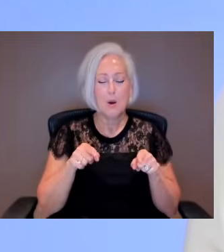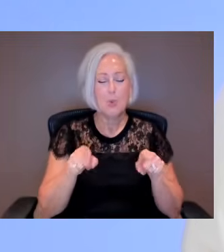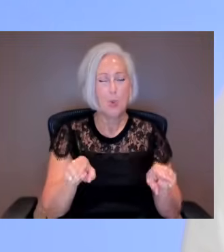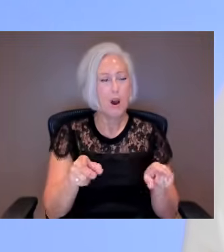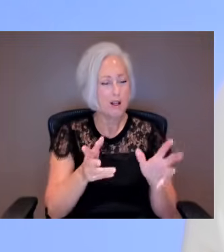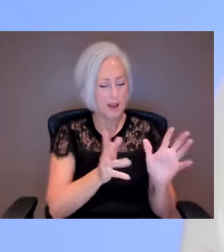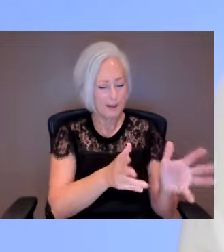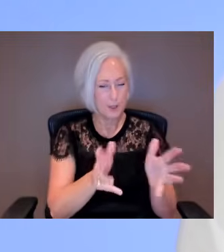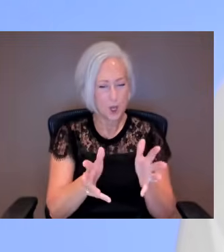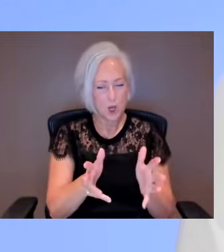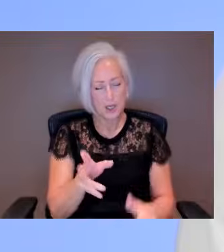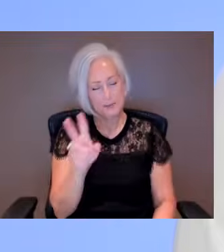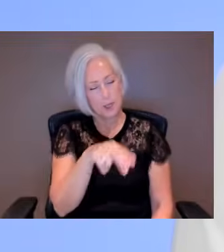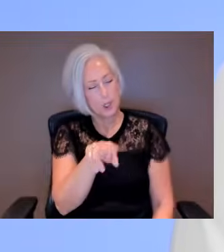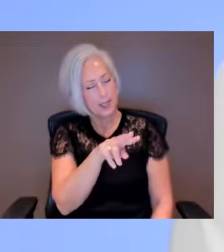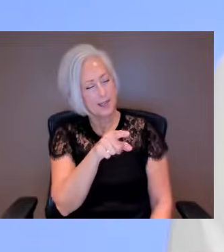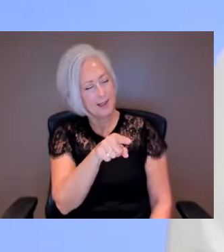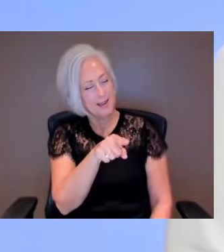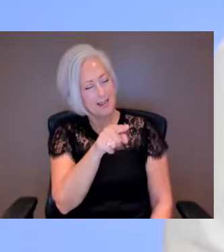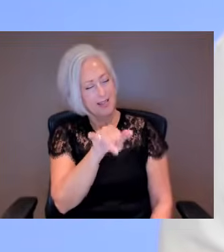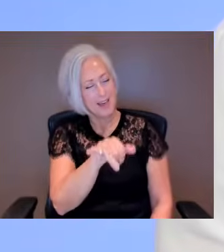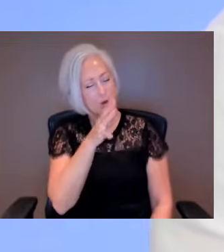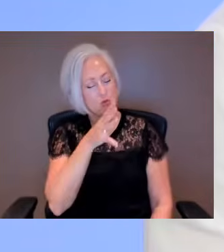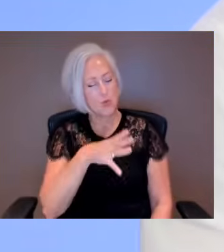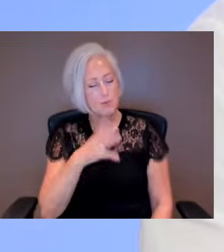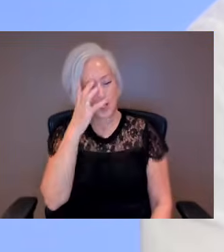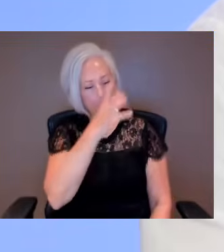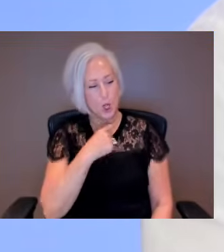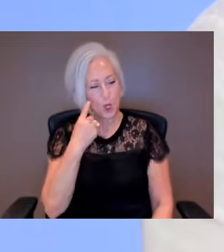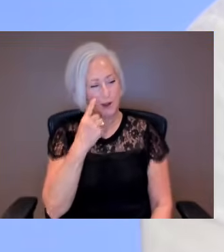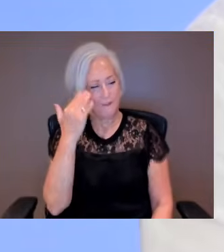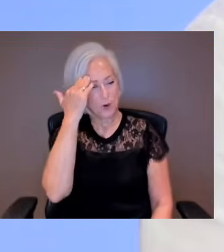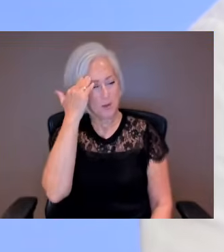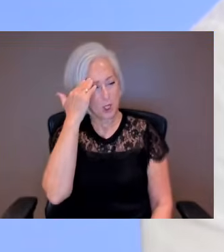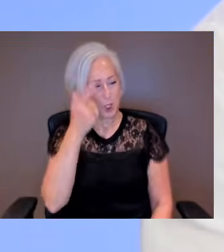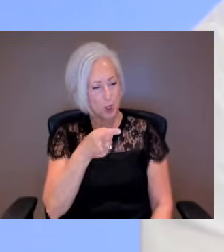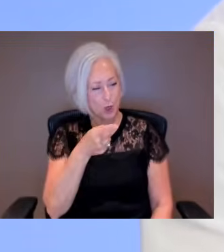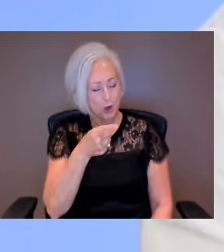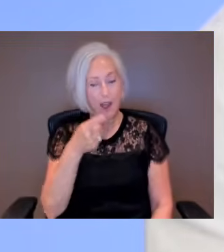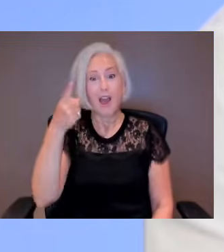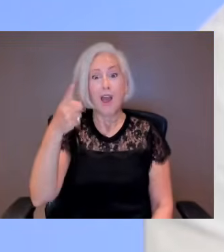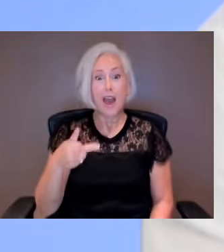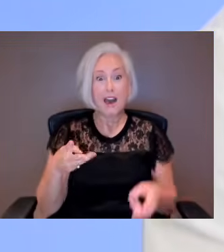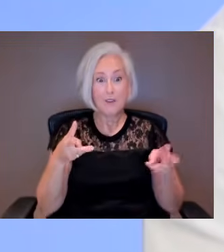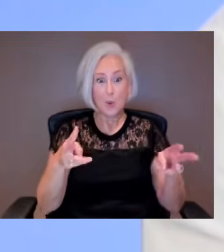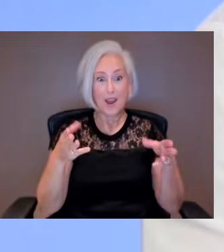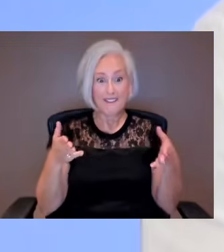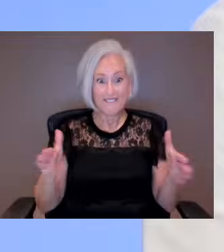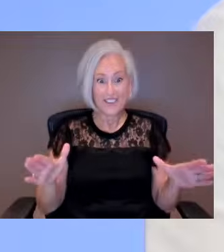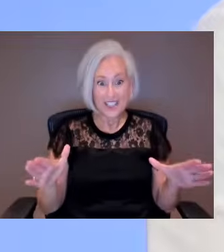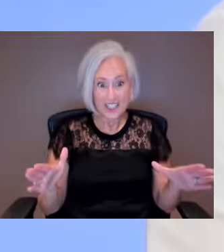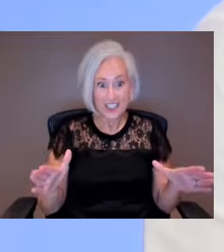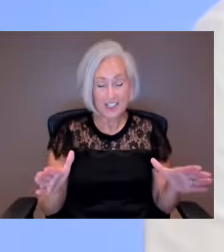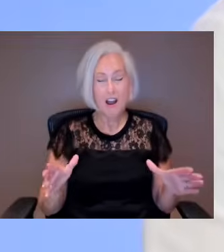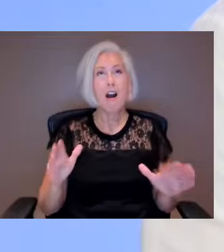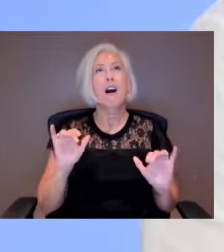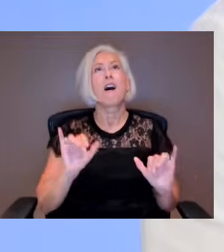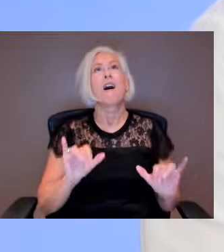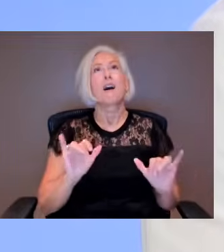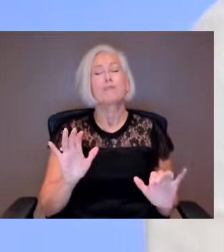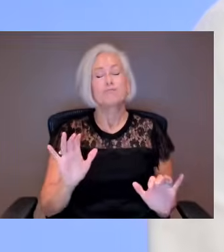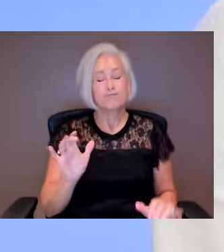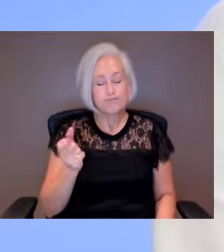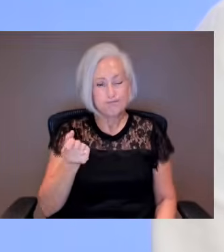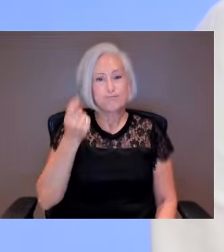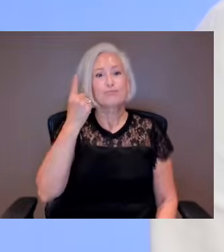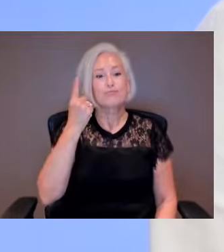looks awfully familiar. And then halfway through, I realized that she was my second grade teacher at Chin Elementary